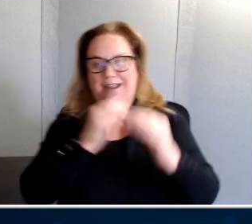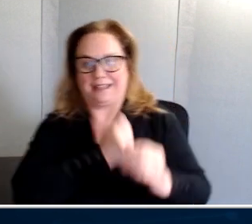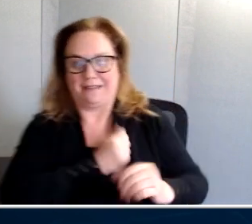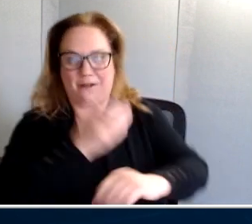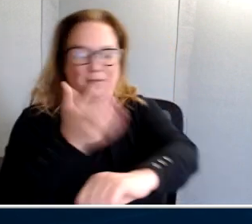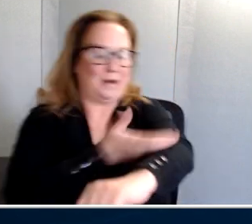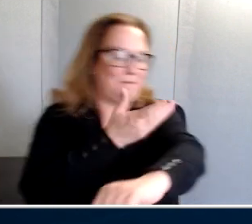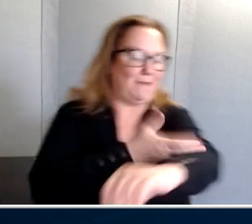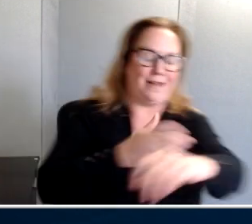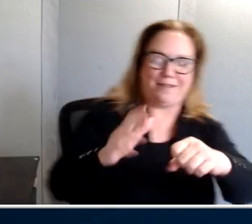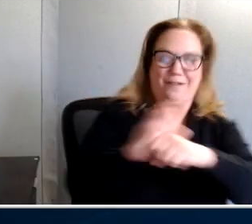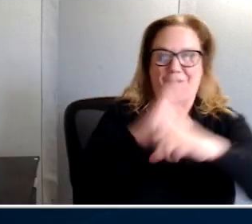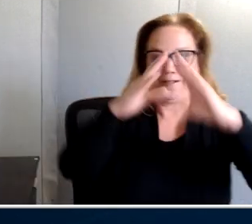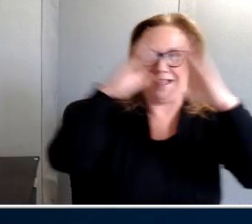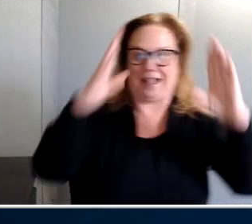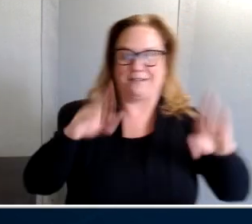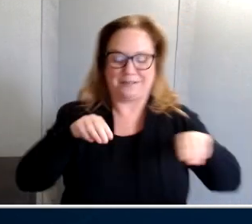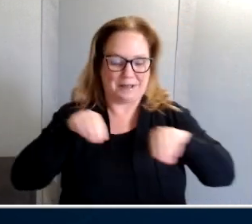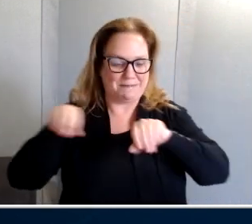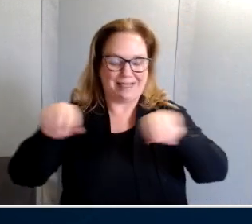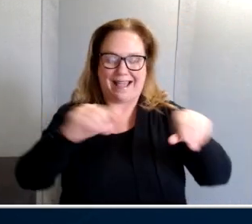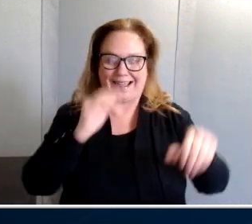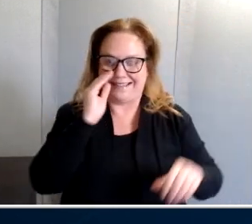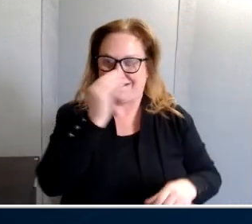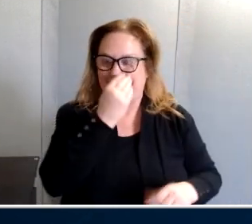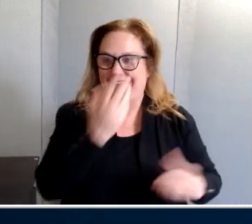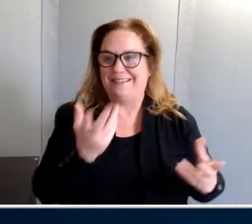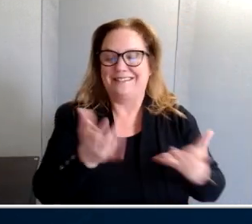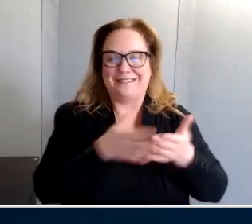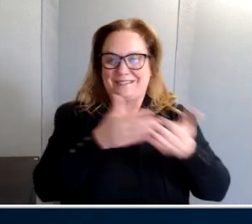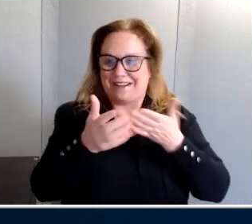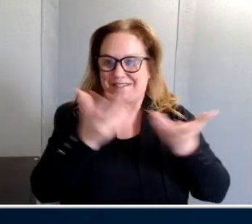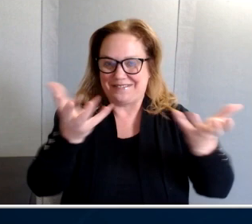house. Yes. Plant away. Any